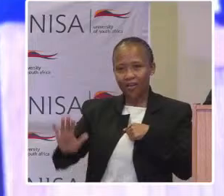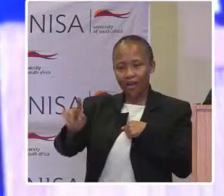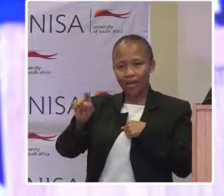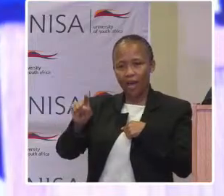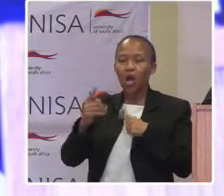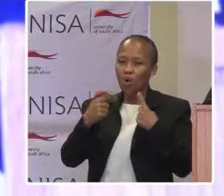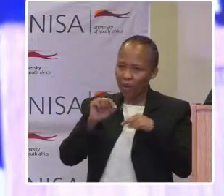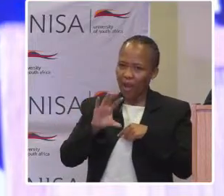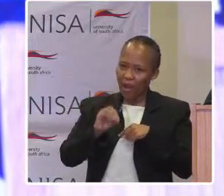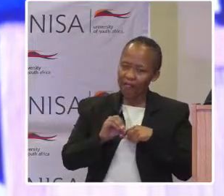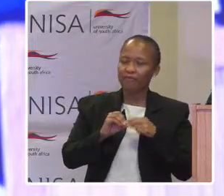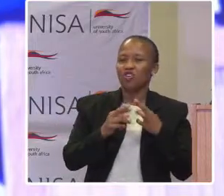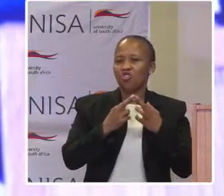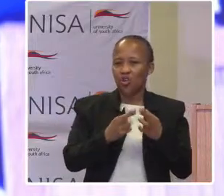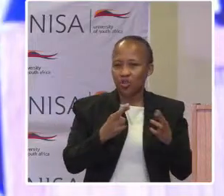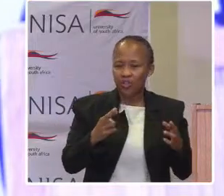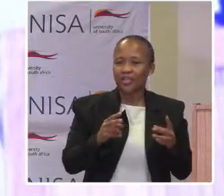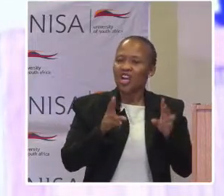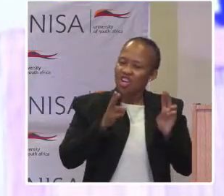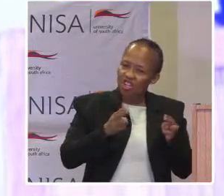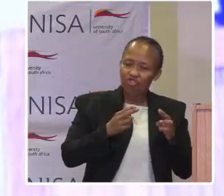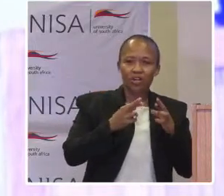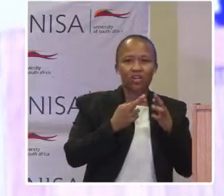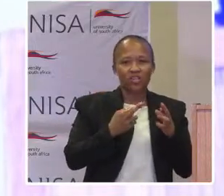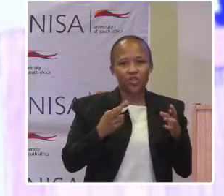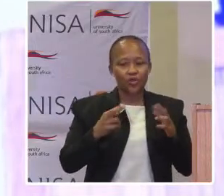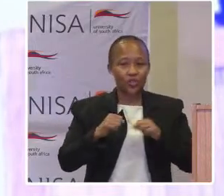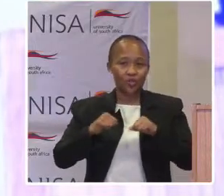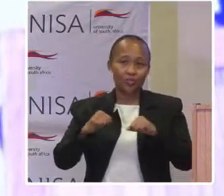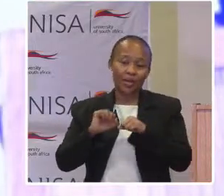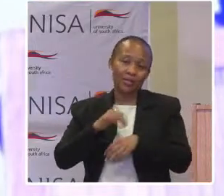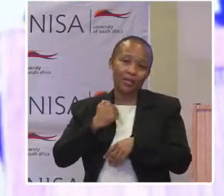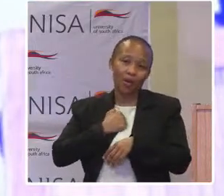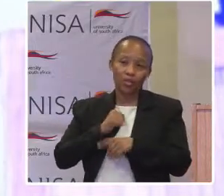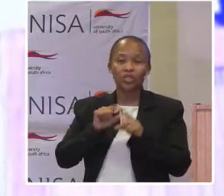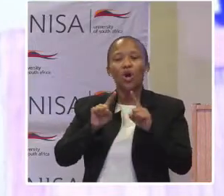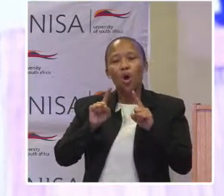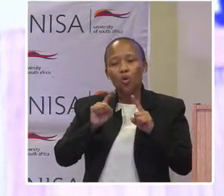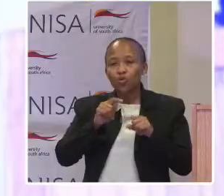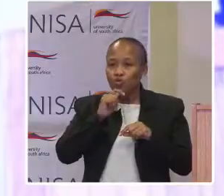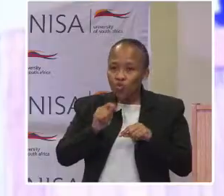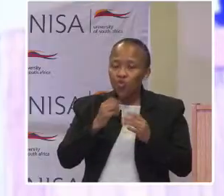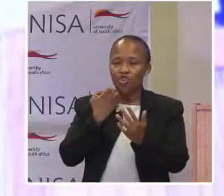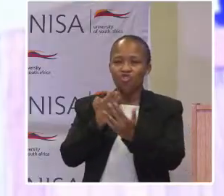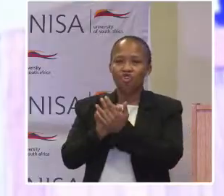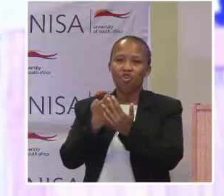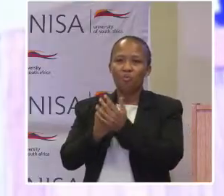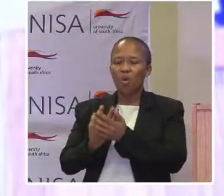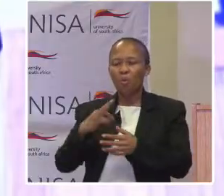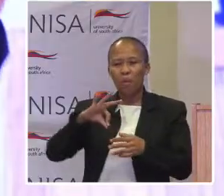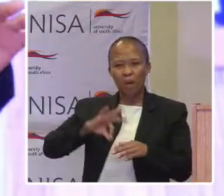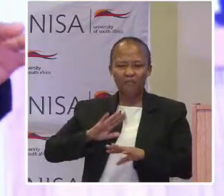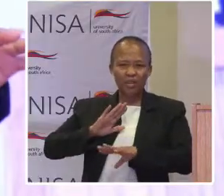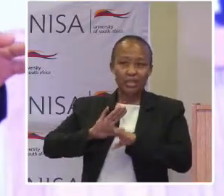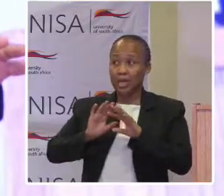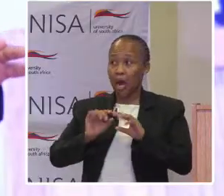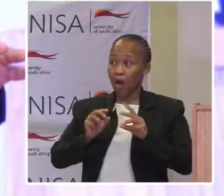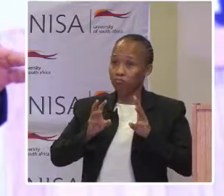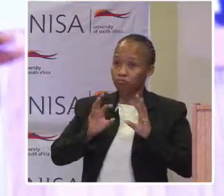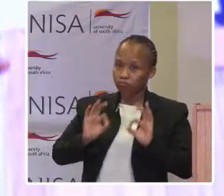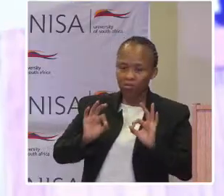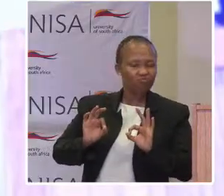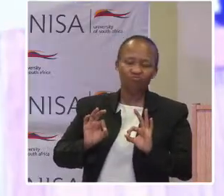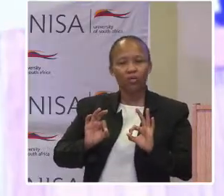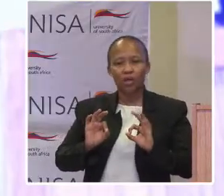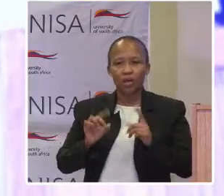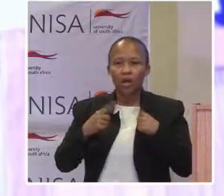natural resources to our airspace. We are not reaping what we're supposed to be reaping economically, and we need gatherings like this